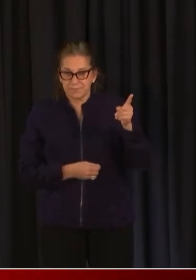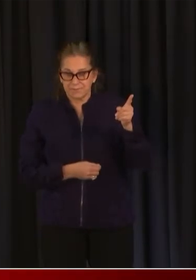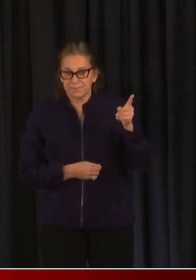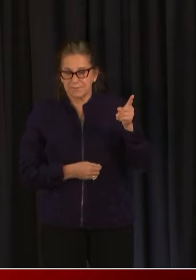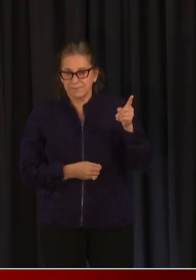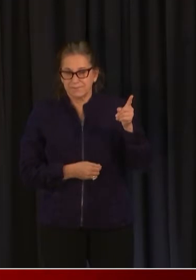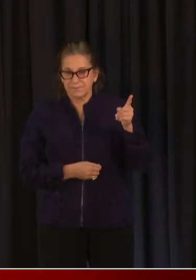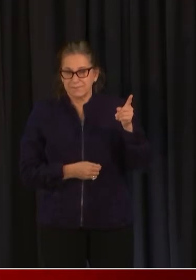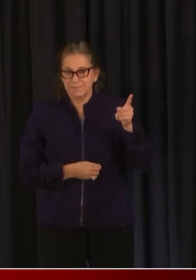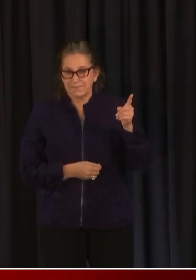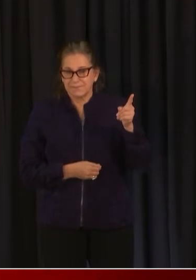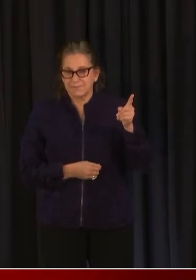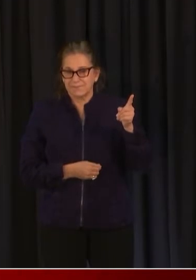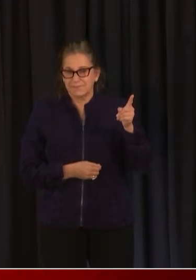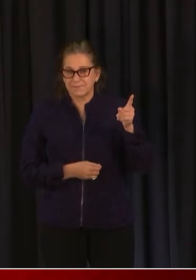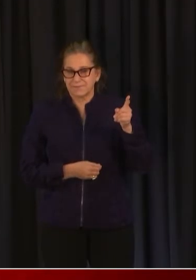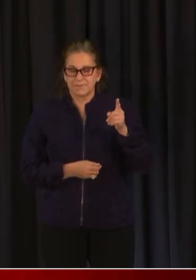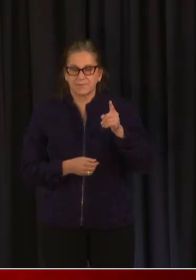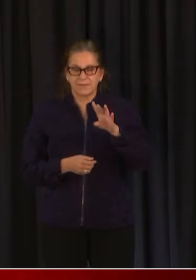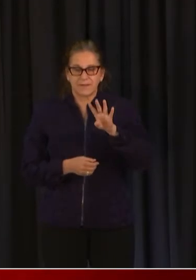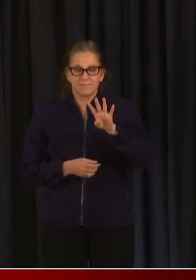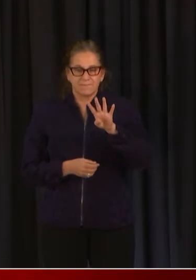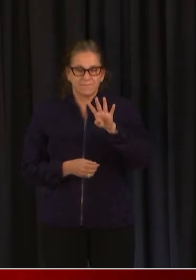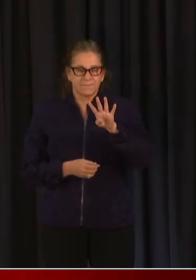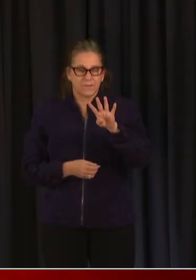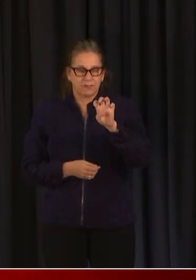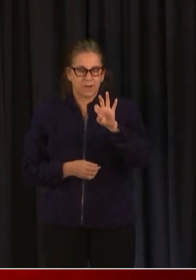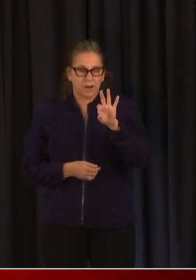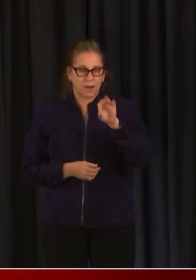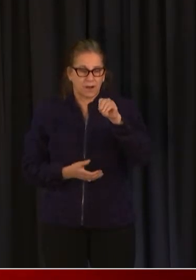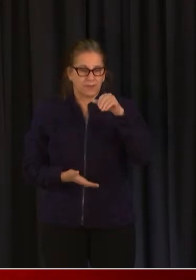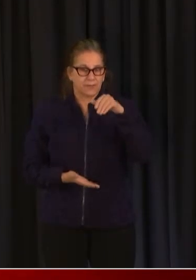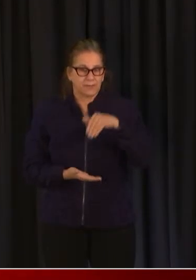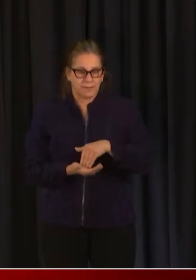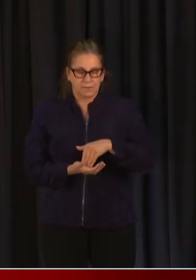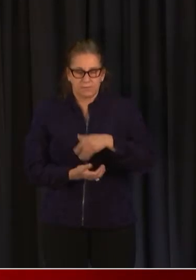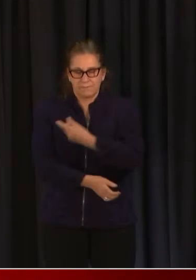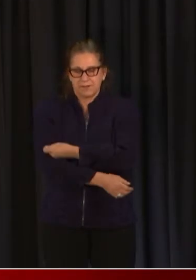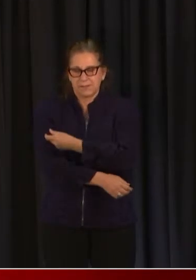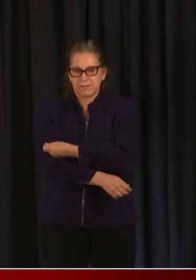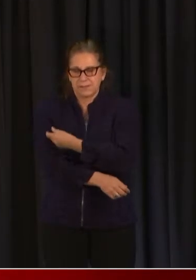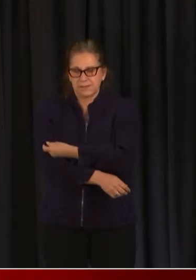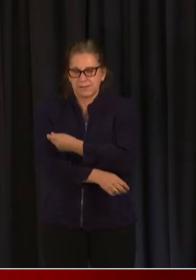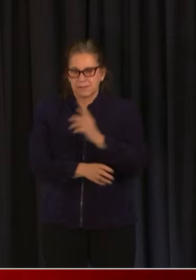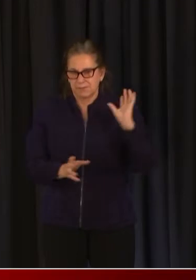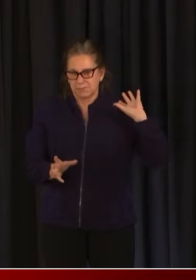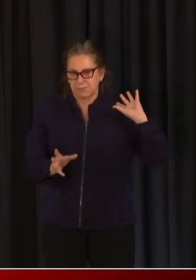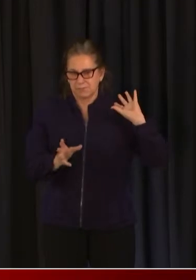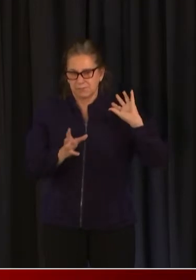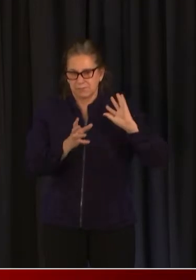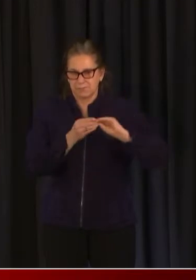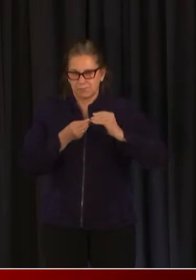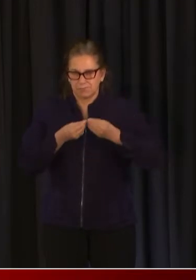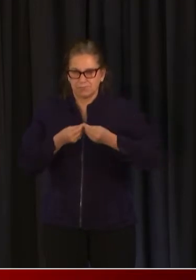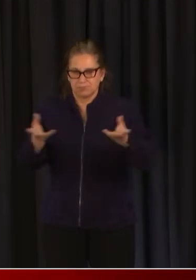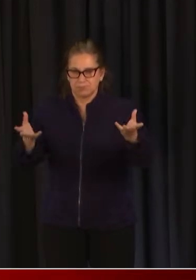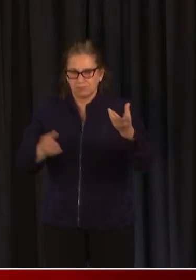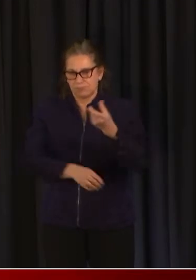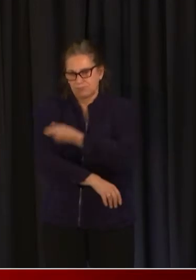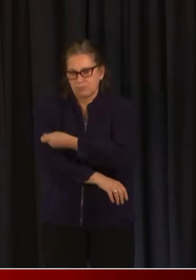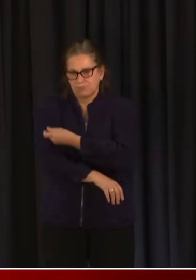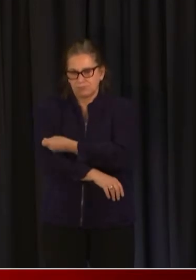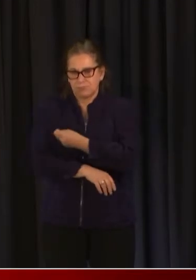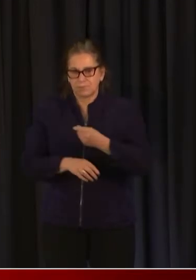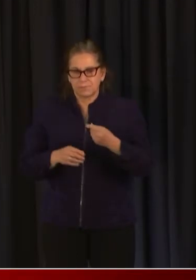doses administered are just over 490,000. And we know that